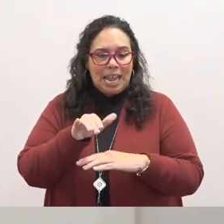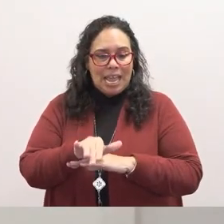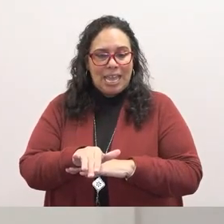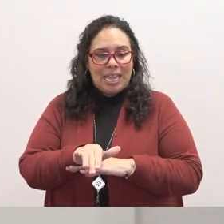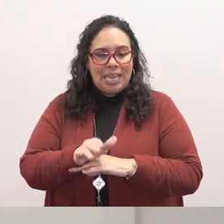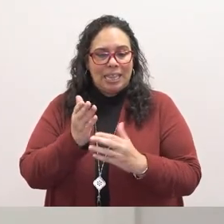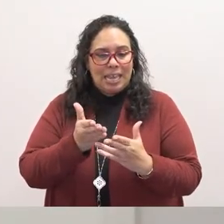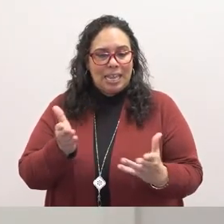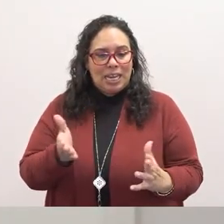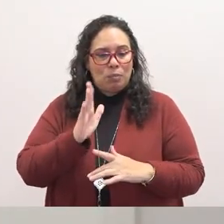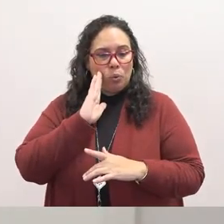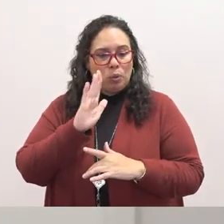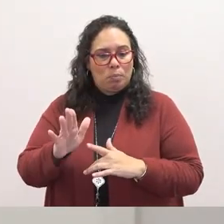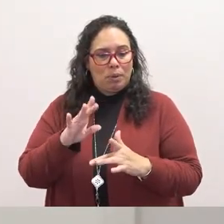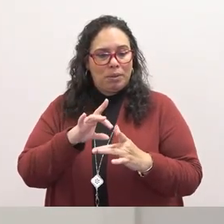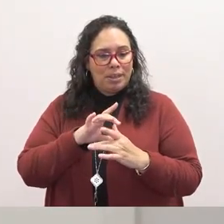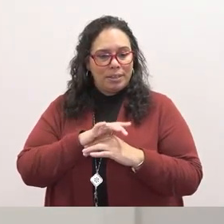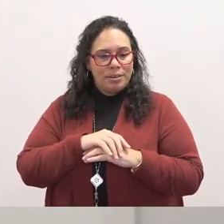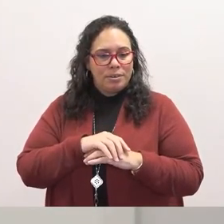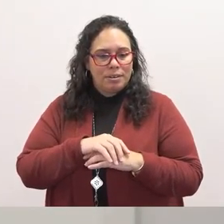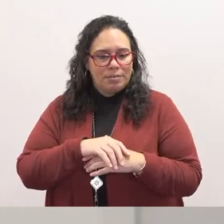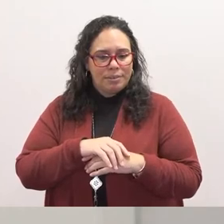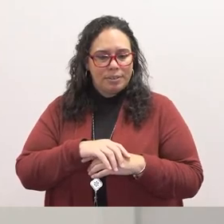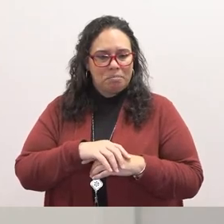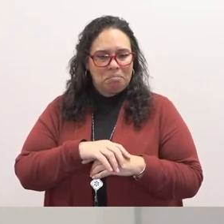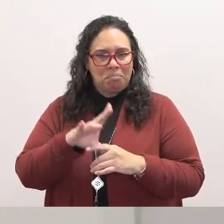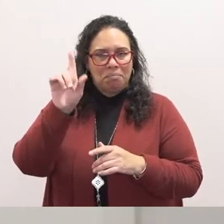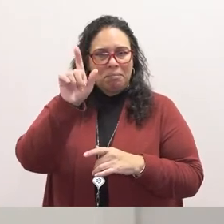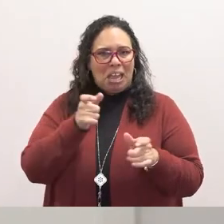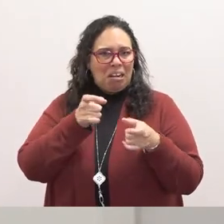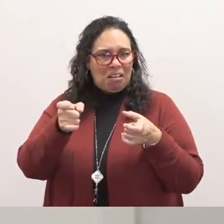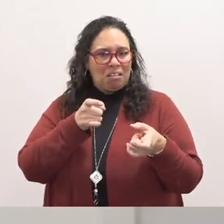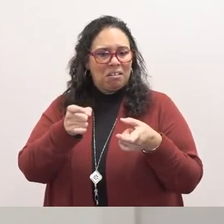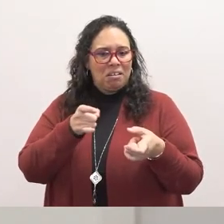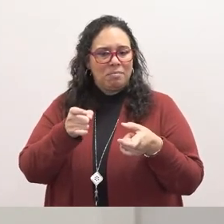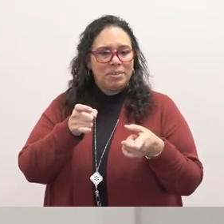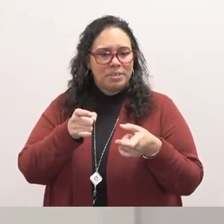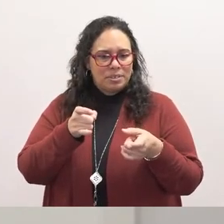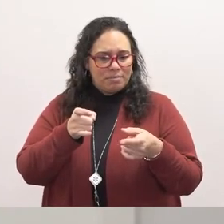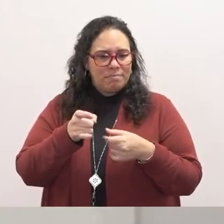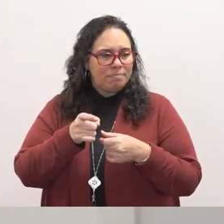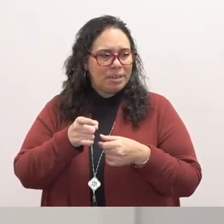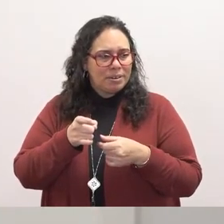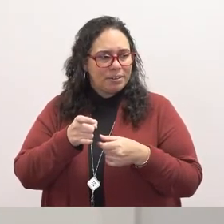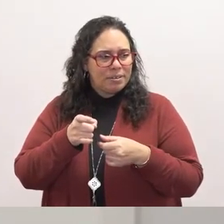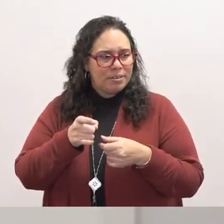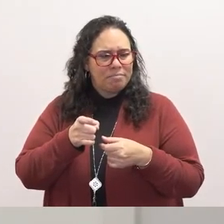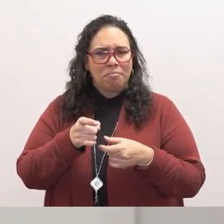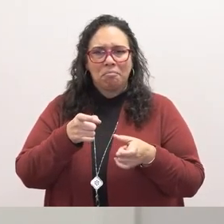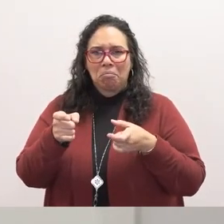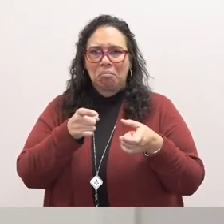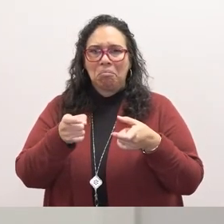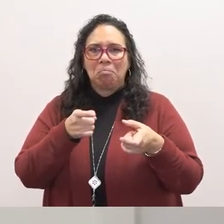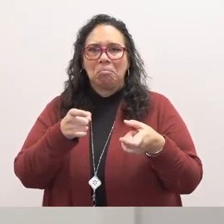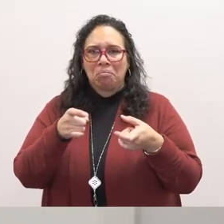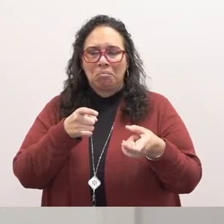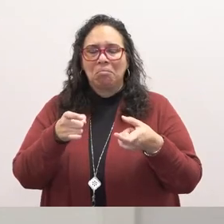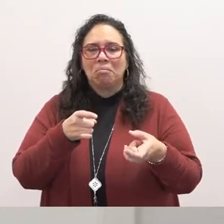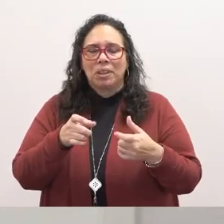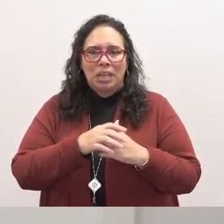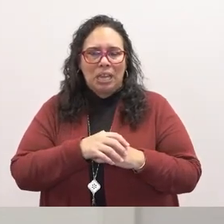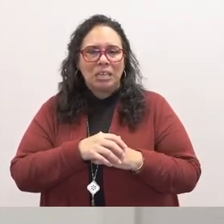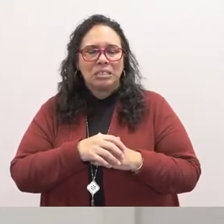be part of our governance journey. So about 2.5 years ago, we started to think about governance in the way